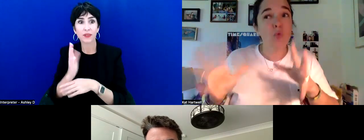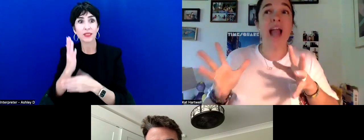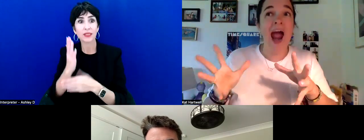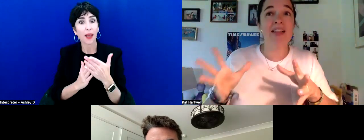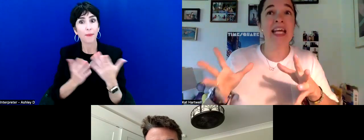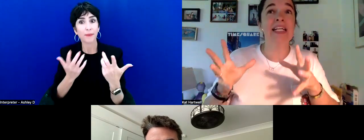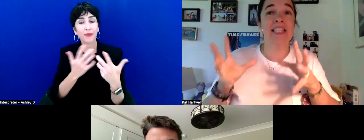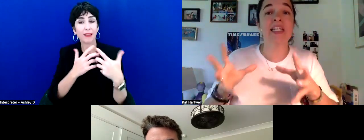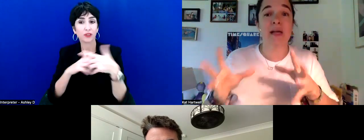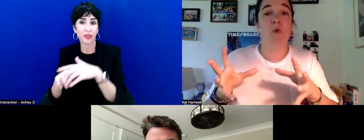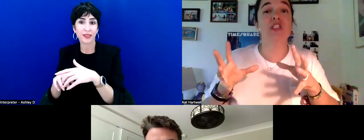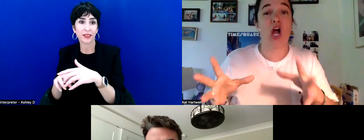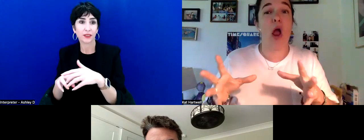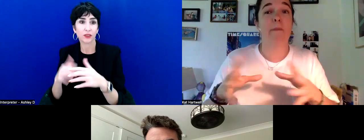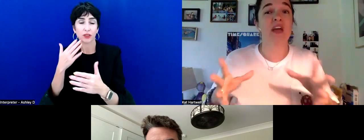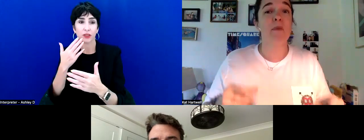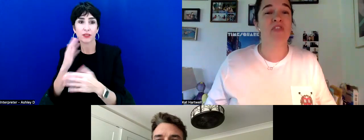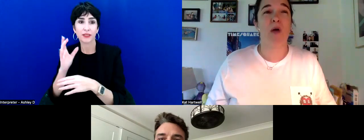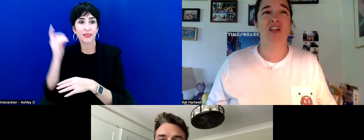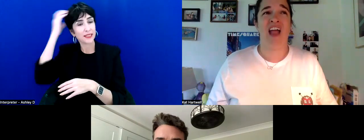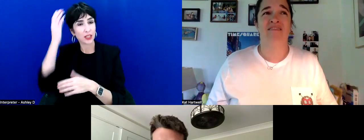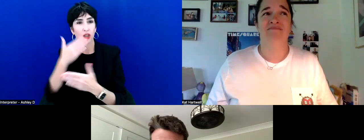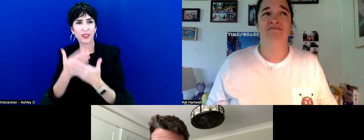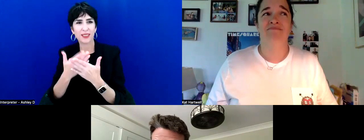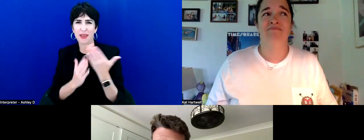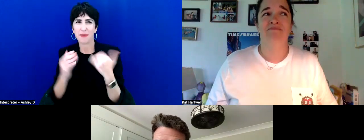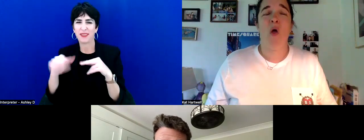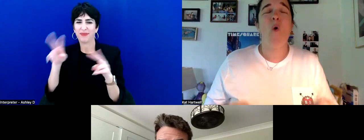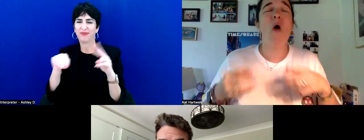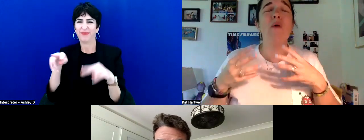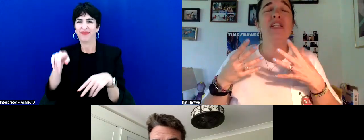some reality Disney movies are good, but some of them are like,